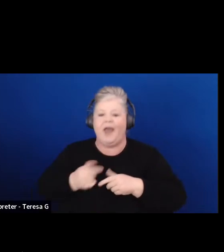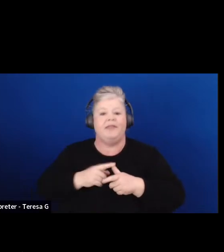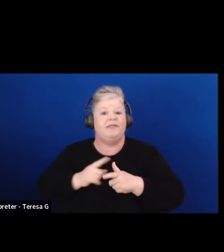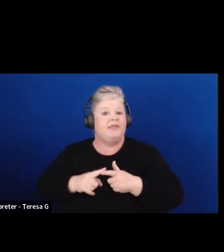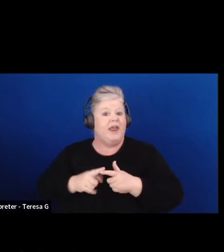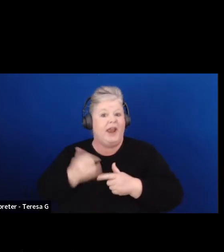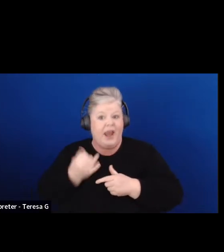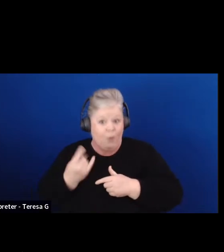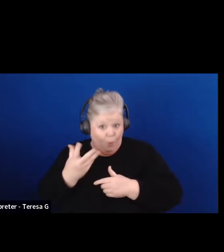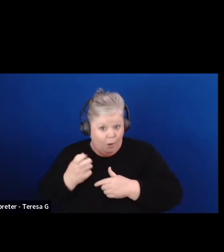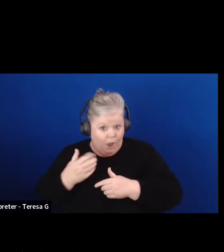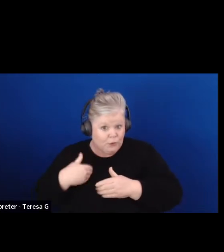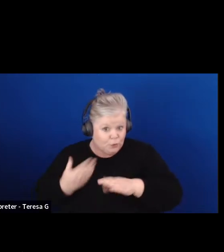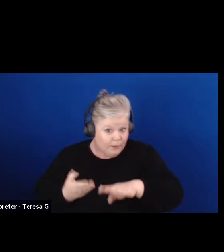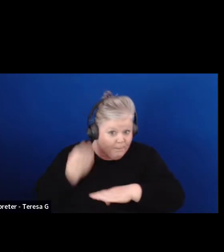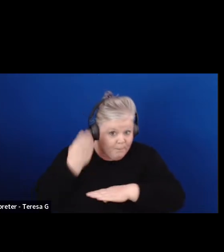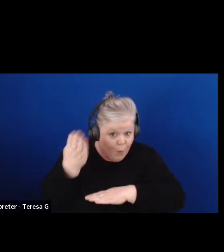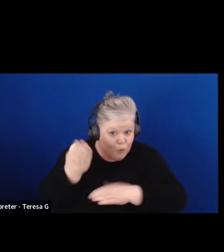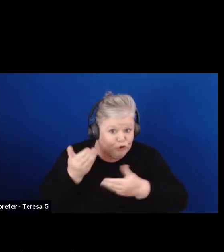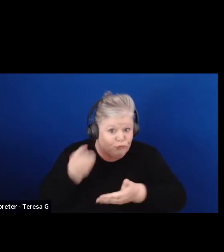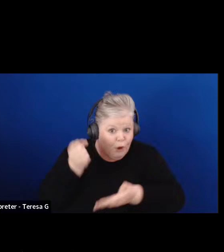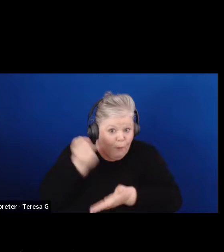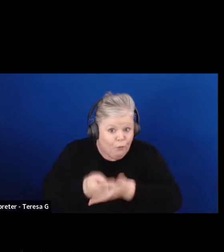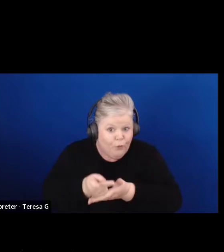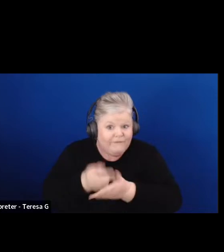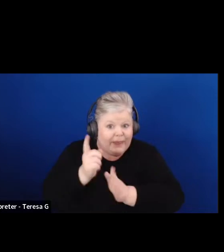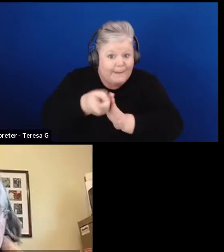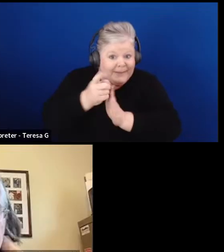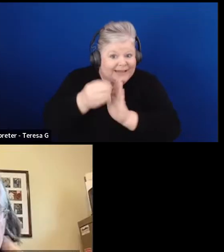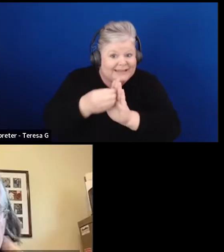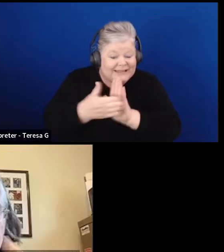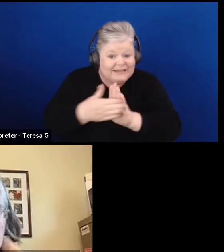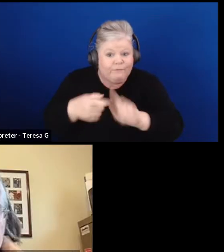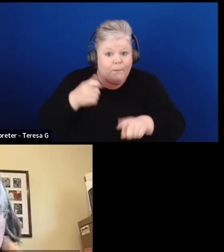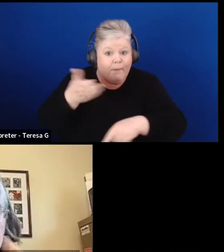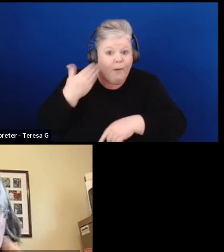a motion to approve the minutes from August.